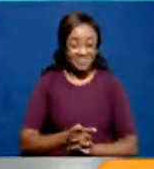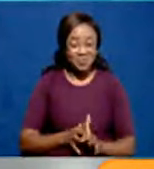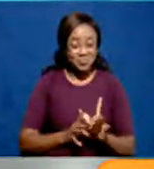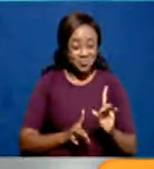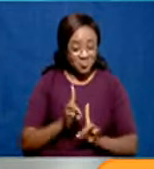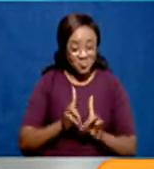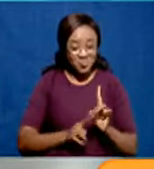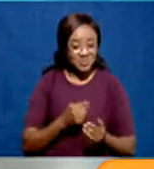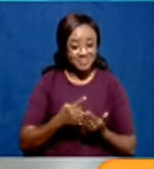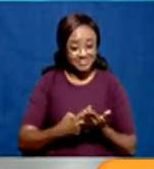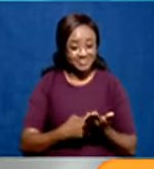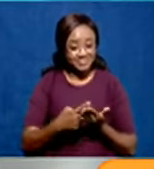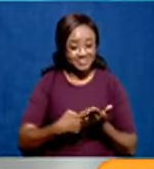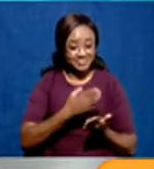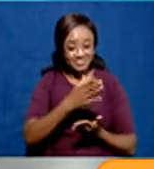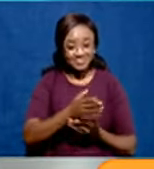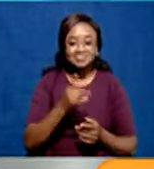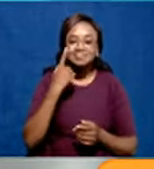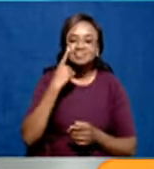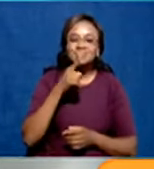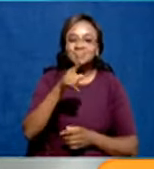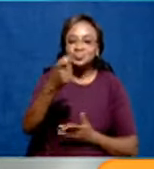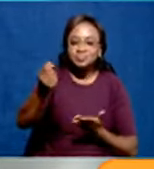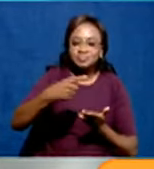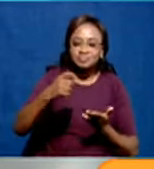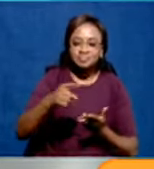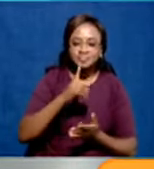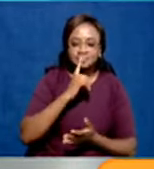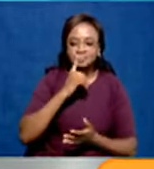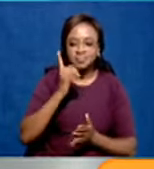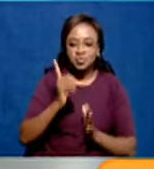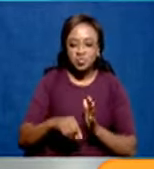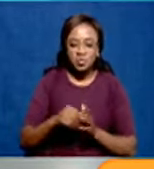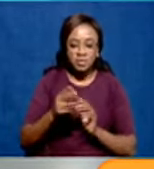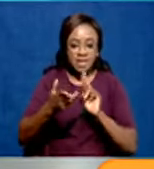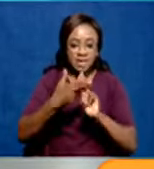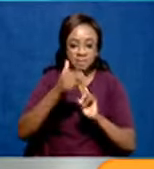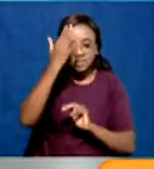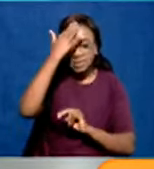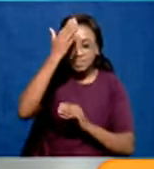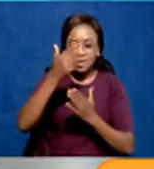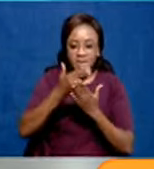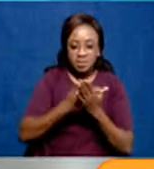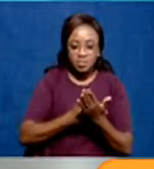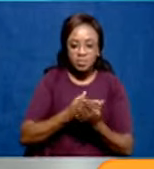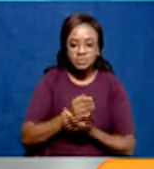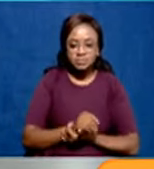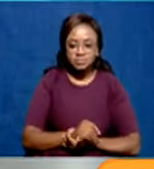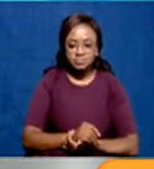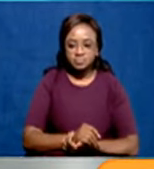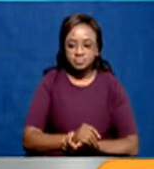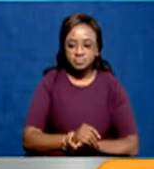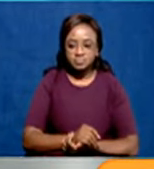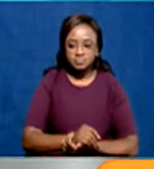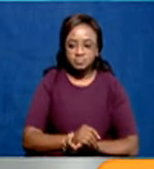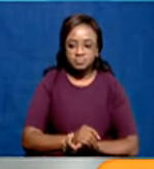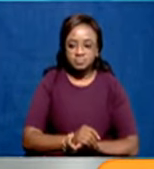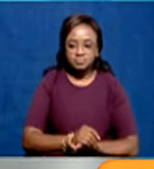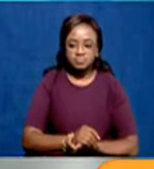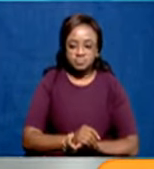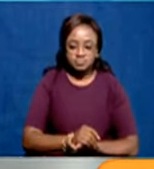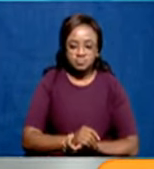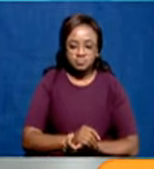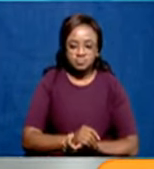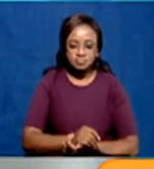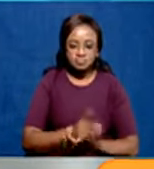On the new health insurance scheme. Let's see what you're saying at Trevor Mbija at Citizen TV Kenya. Use the hashtag Monday Report. We'll pick them one at a time and Dr. will write down the questions